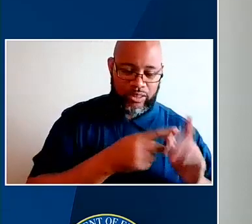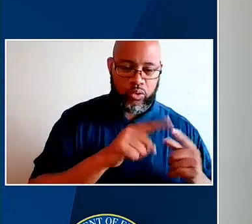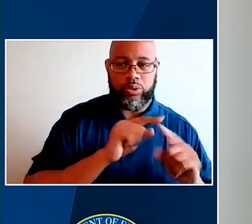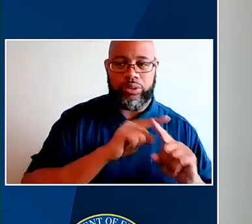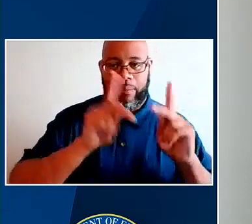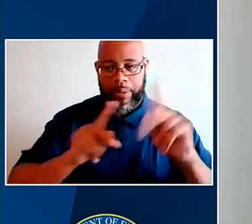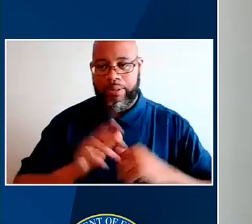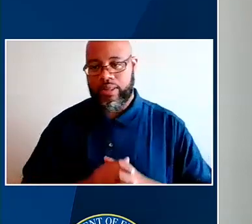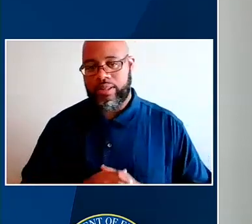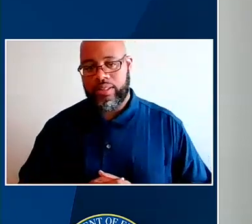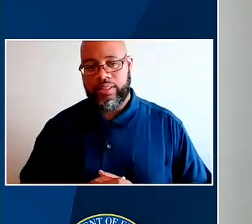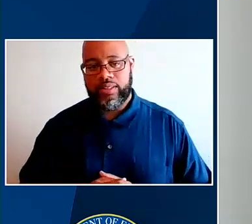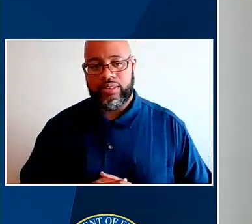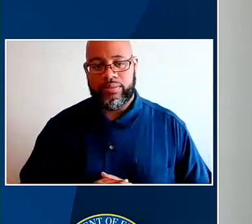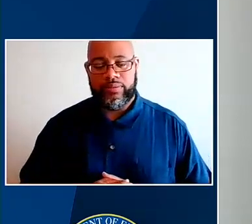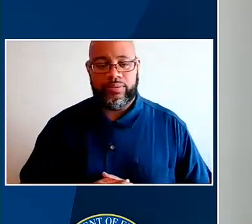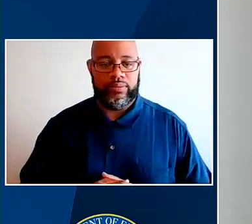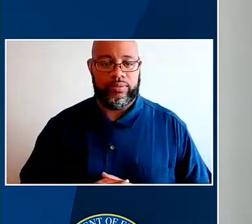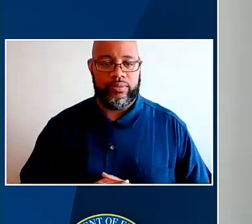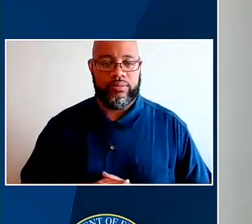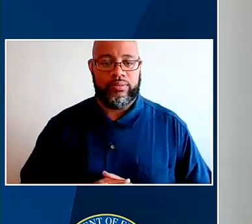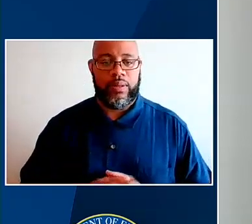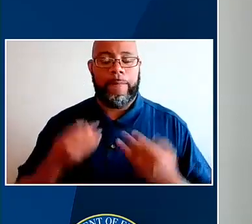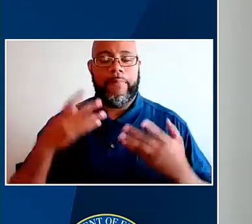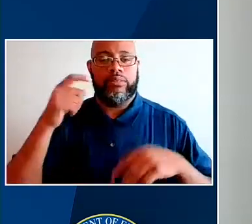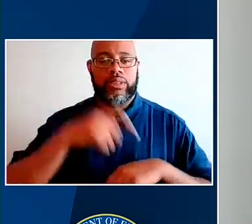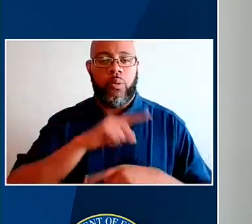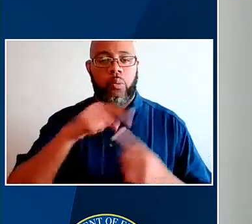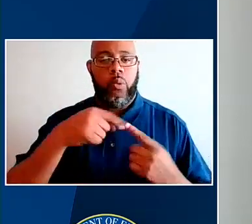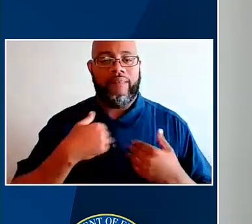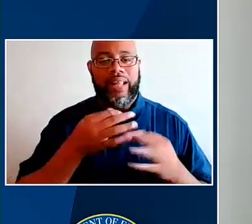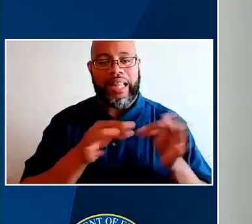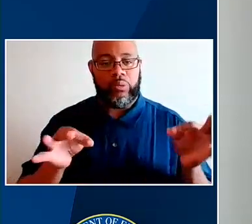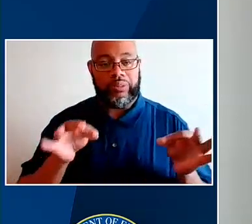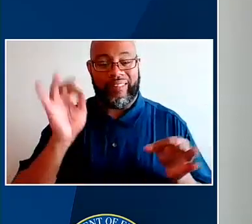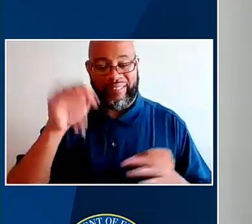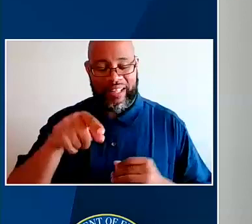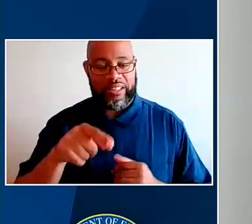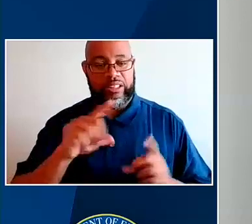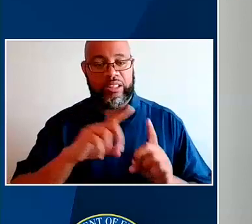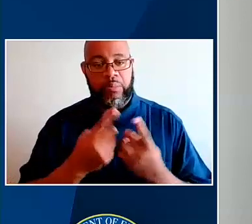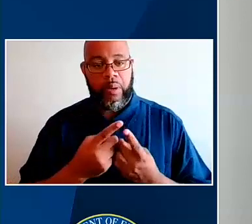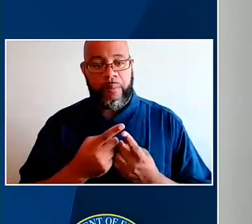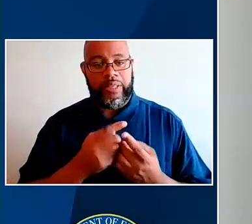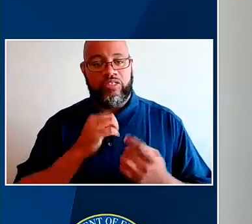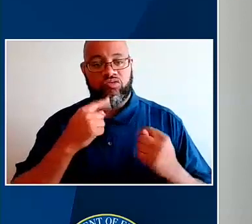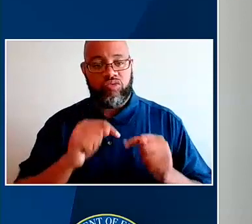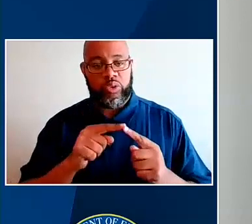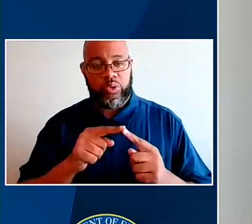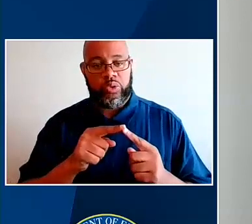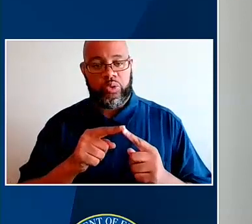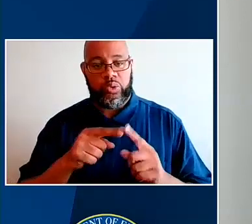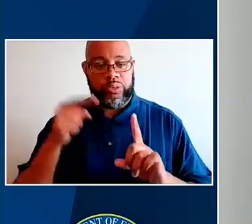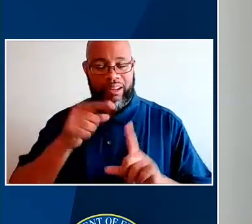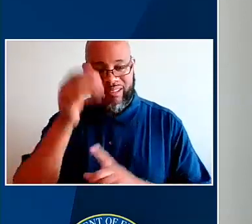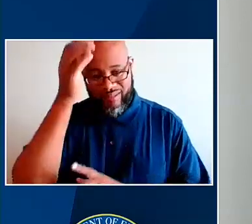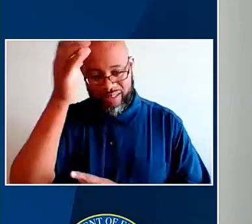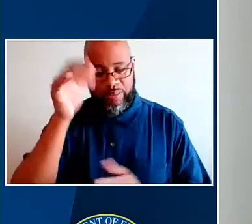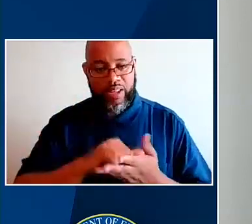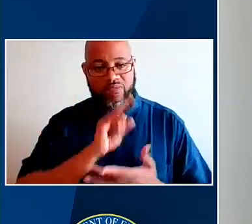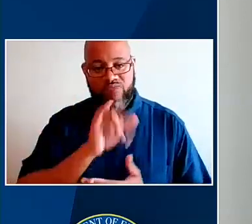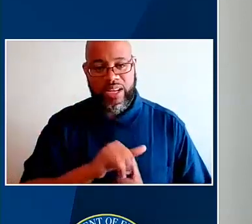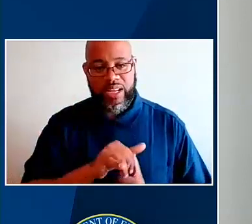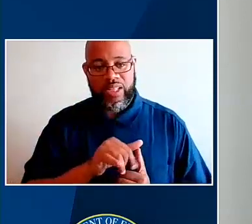people. And a lot of times when we have language like this, the department is trying to get at a concept that really